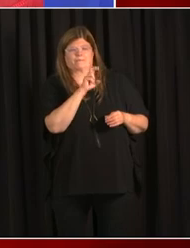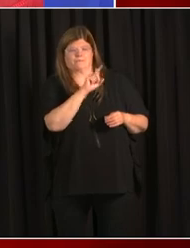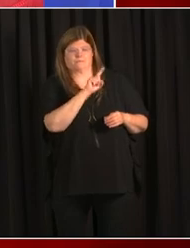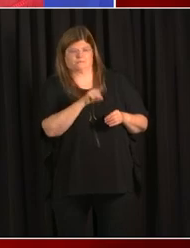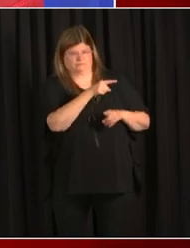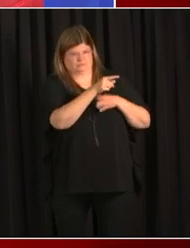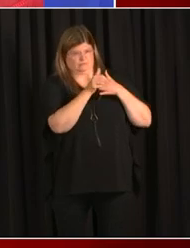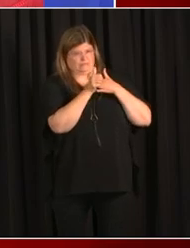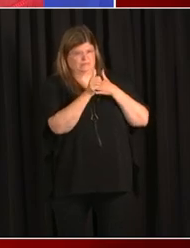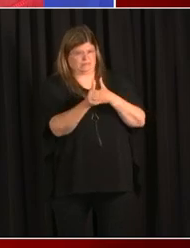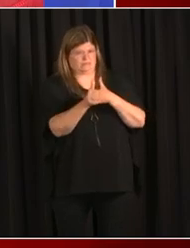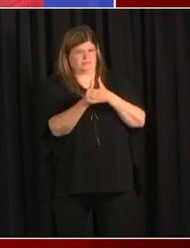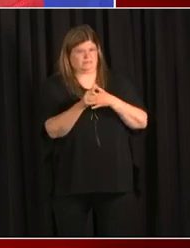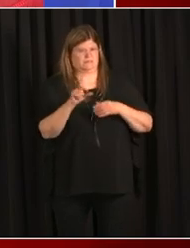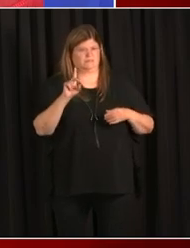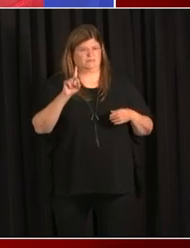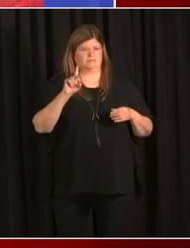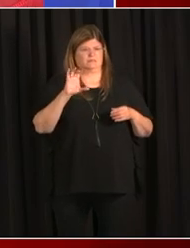talk about that.